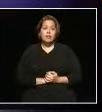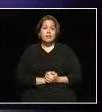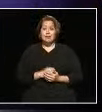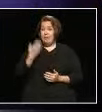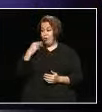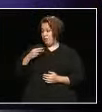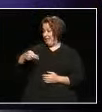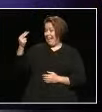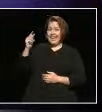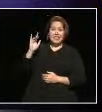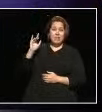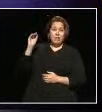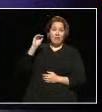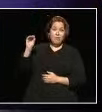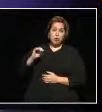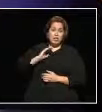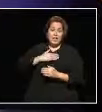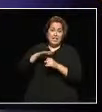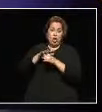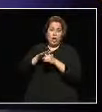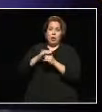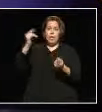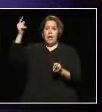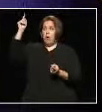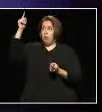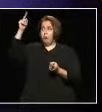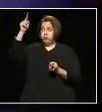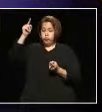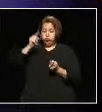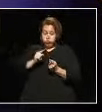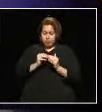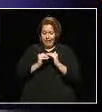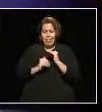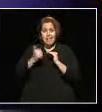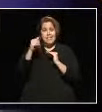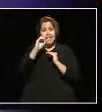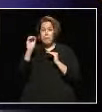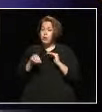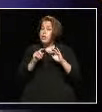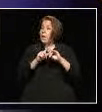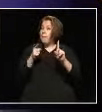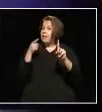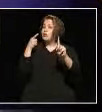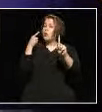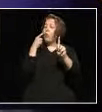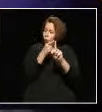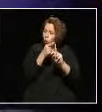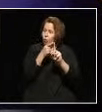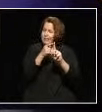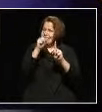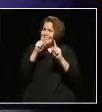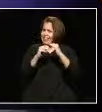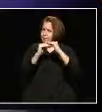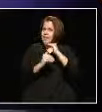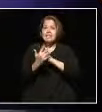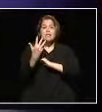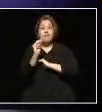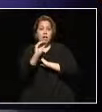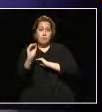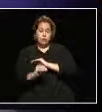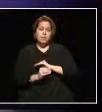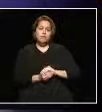as 25% in our community. It's now finally below 10%, but again, we wanted to get it. We need to get it below